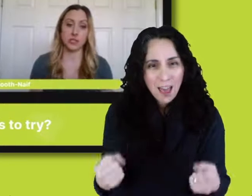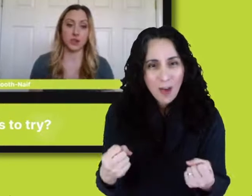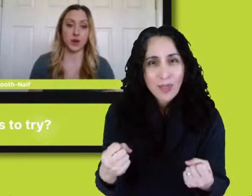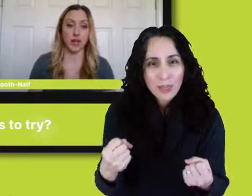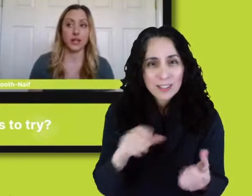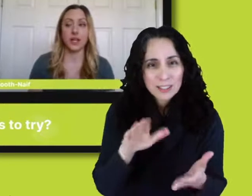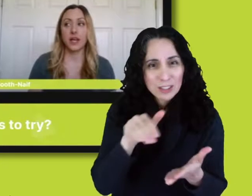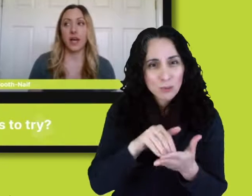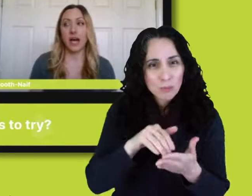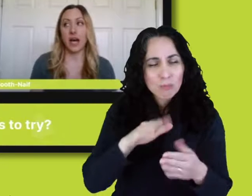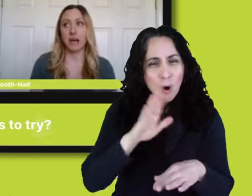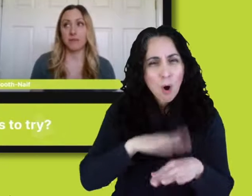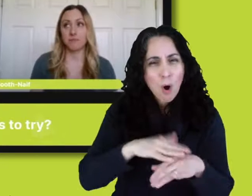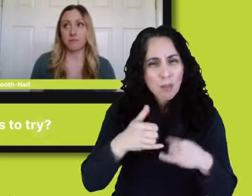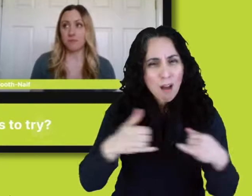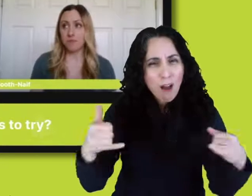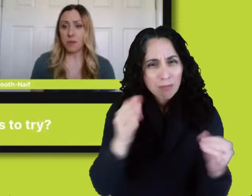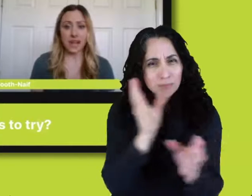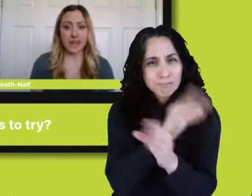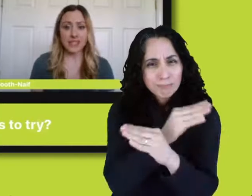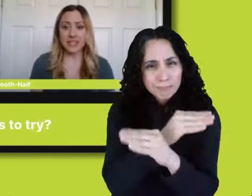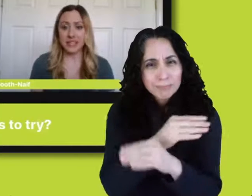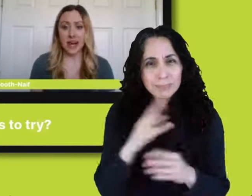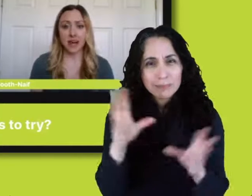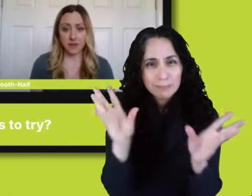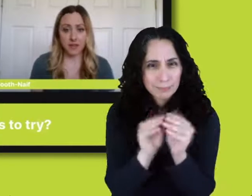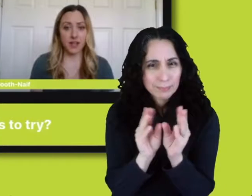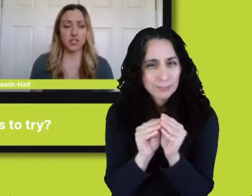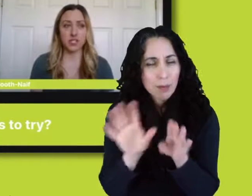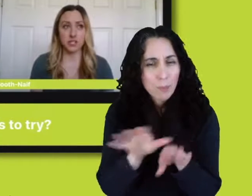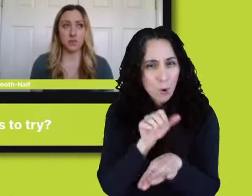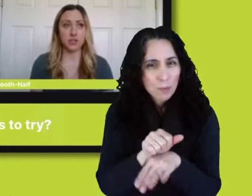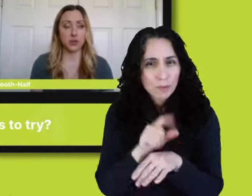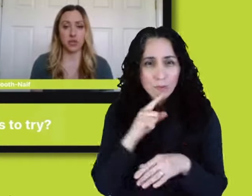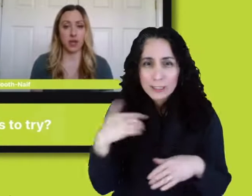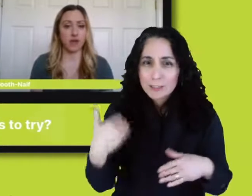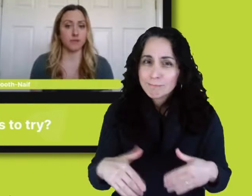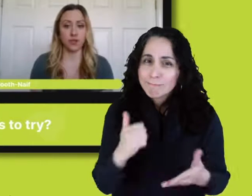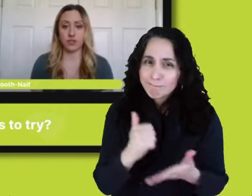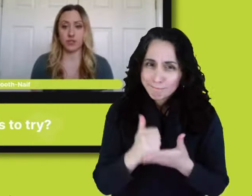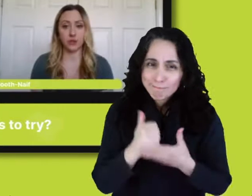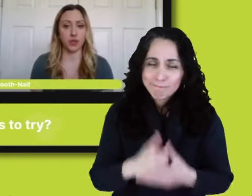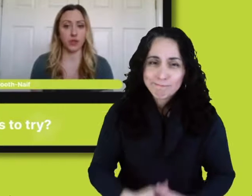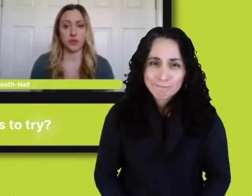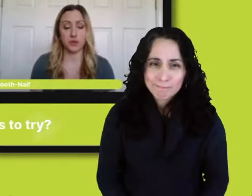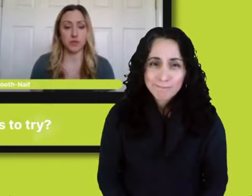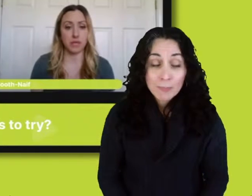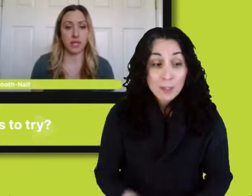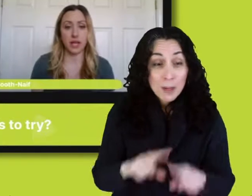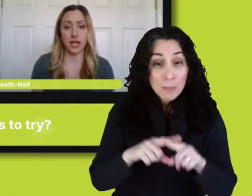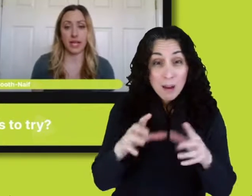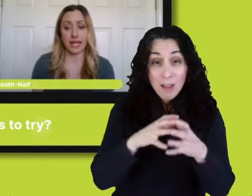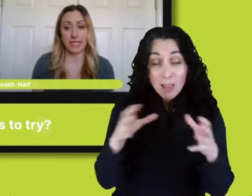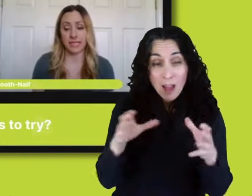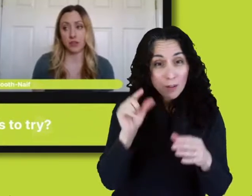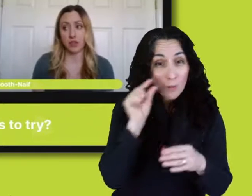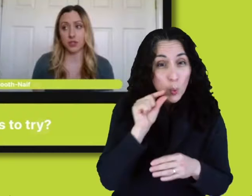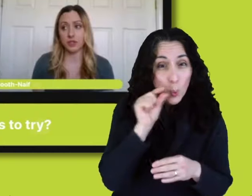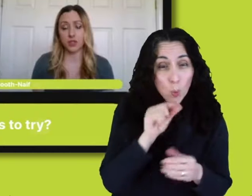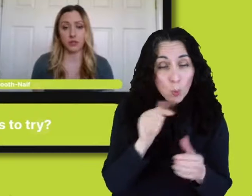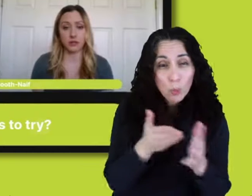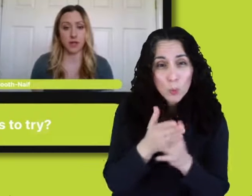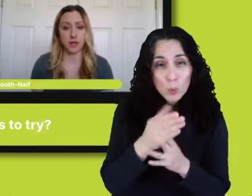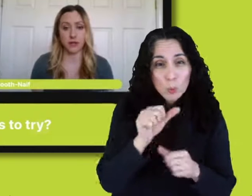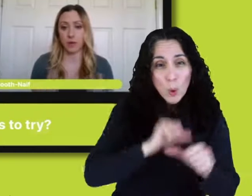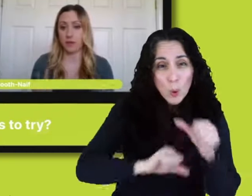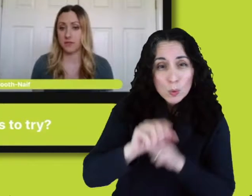sessions, which is great. But honestly, a lot of it has just been social, just Googling through social media and connecting in